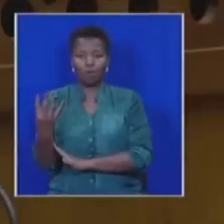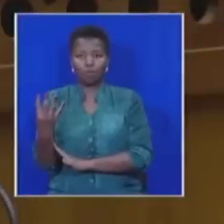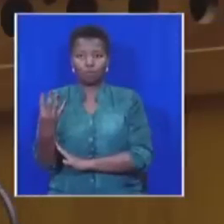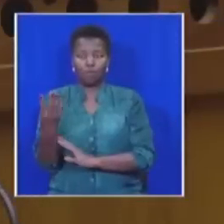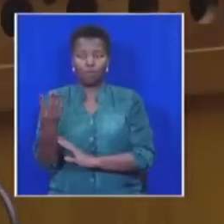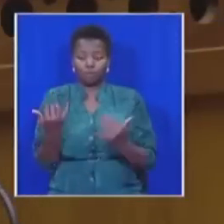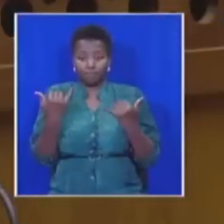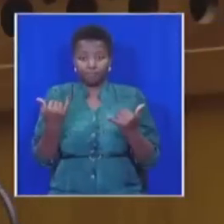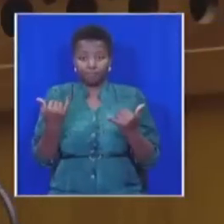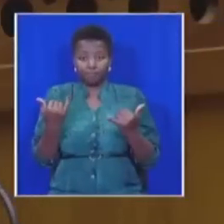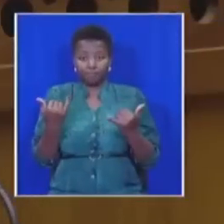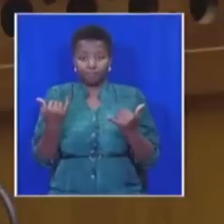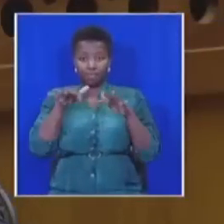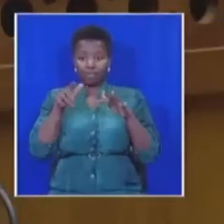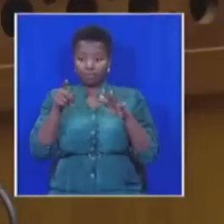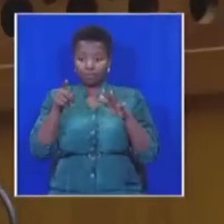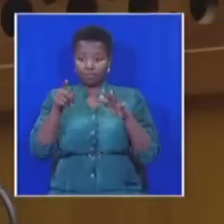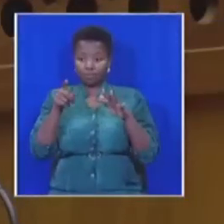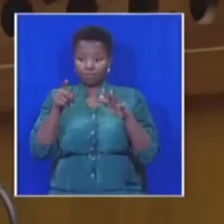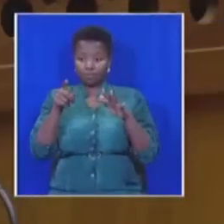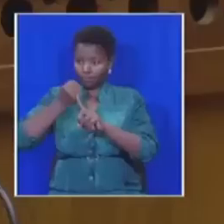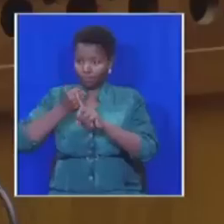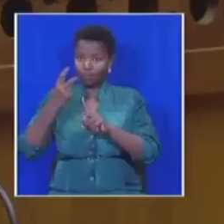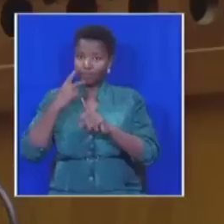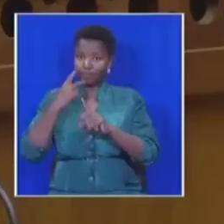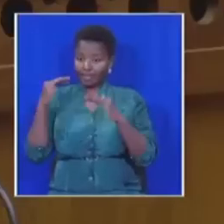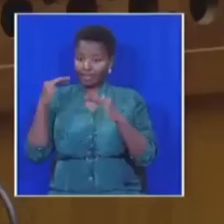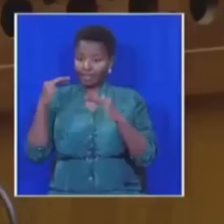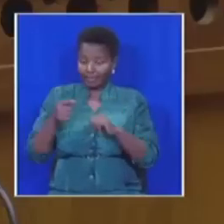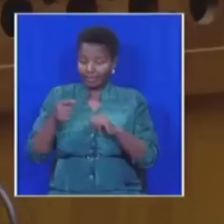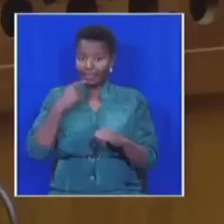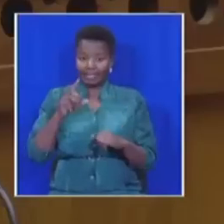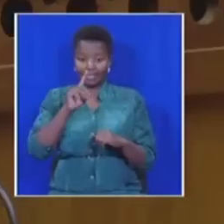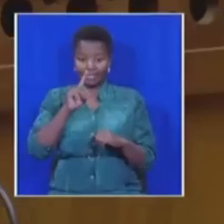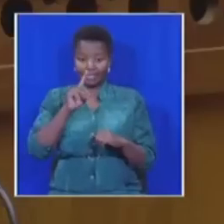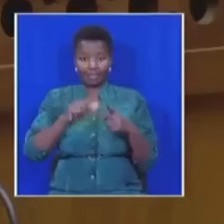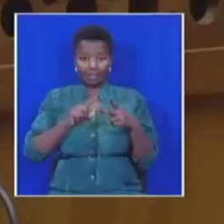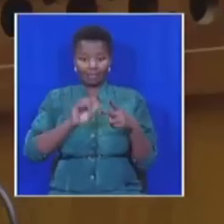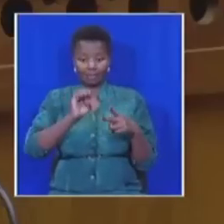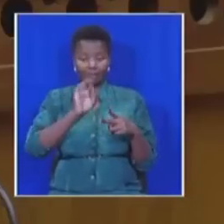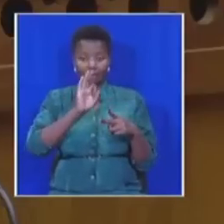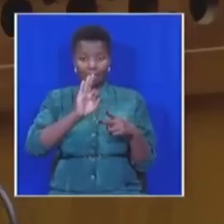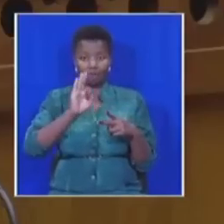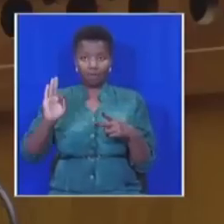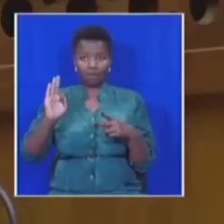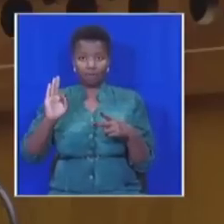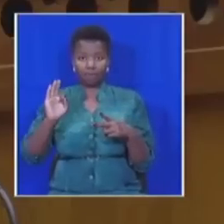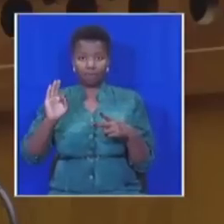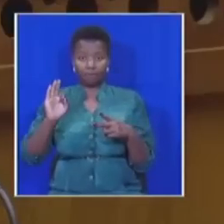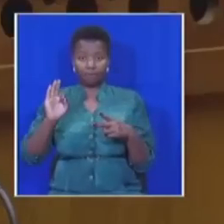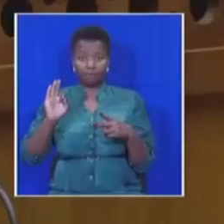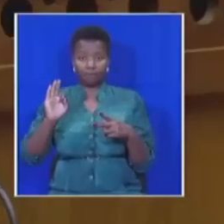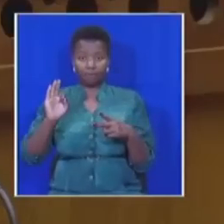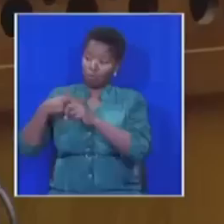Revolutionaries must not disabuse themselves of the notion that the DA and EFF, revolutionaries must